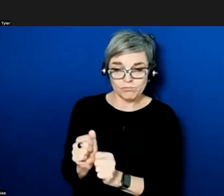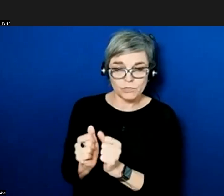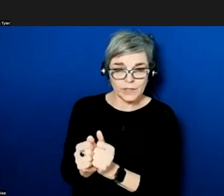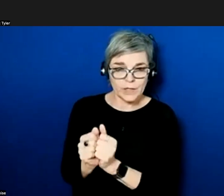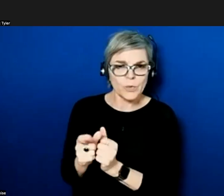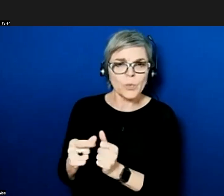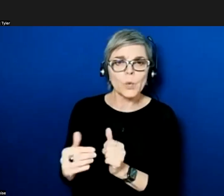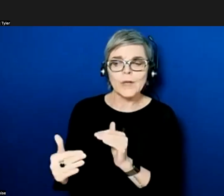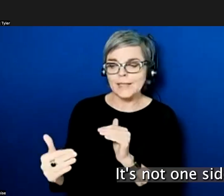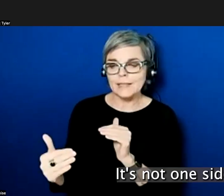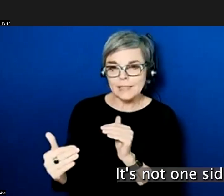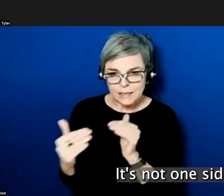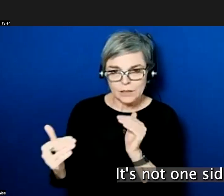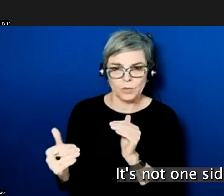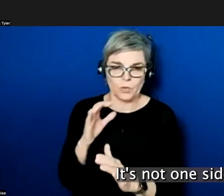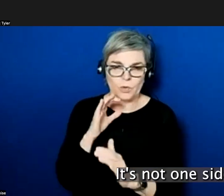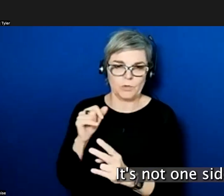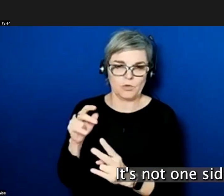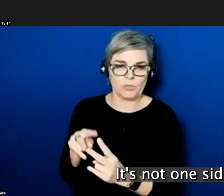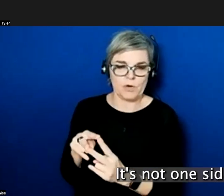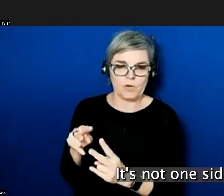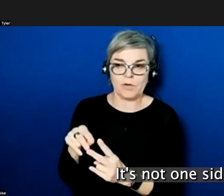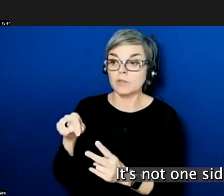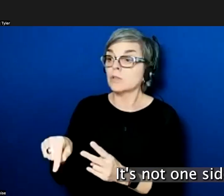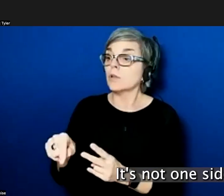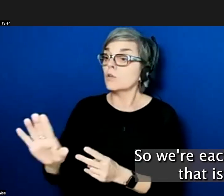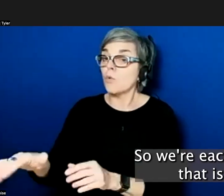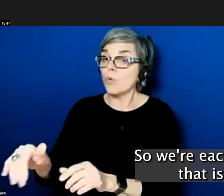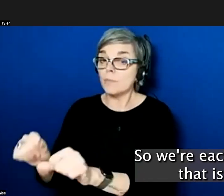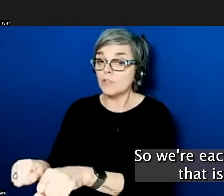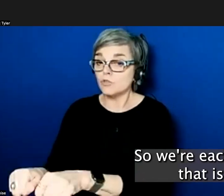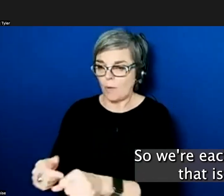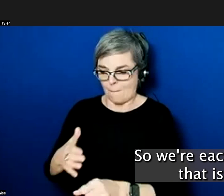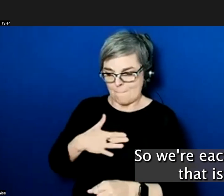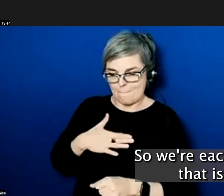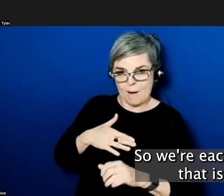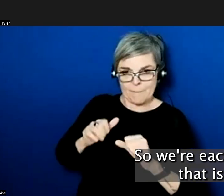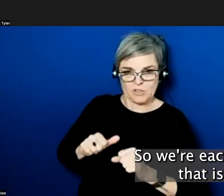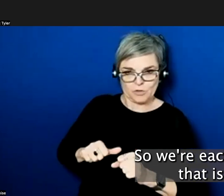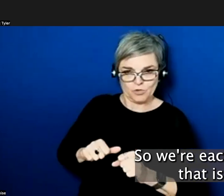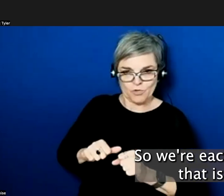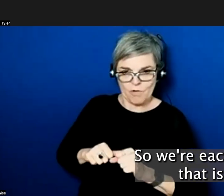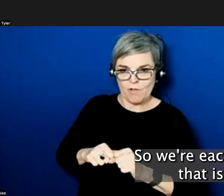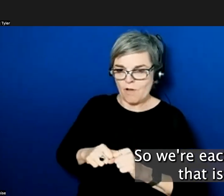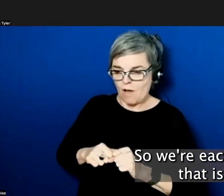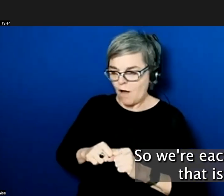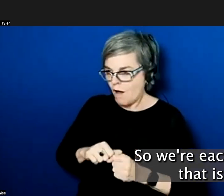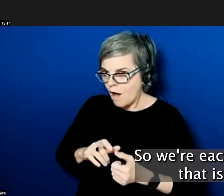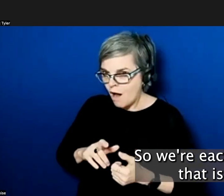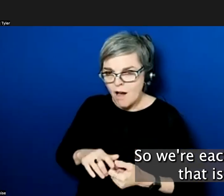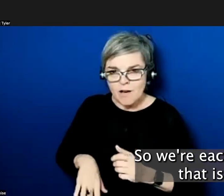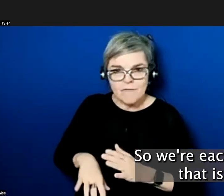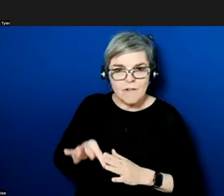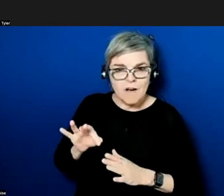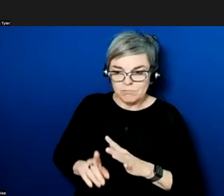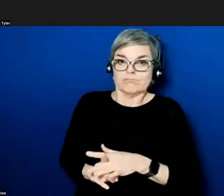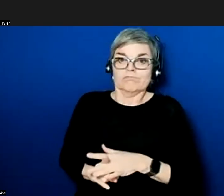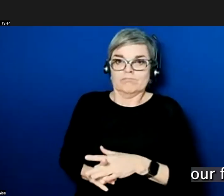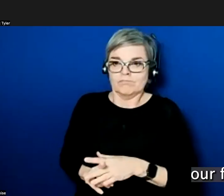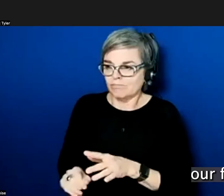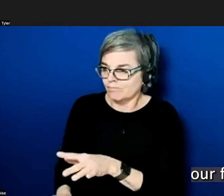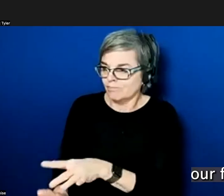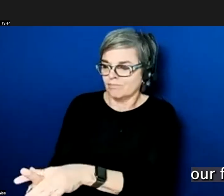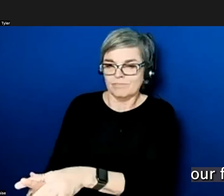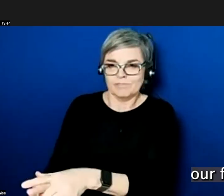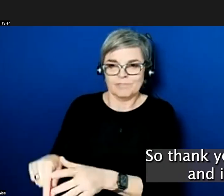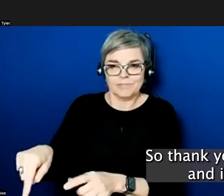other. It's not one-sided. This goes both ways. So we're each learning a language that is not necessarily